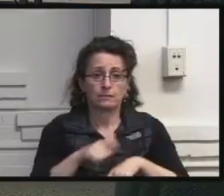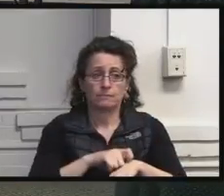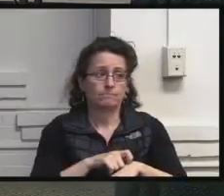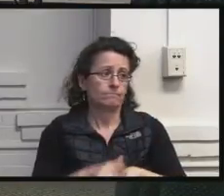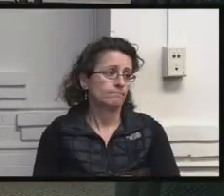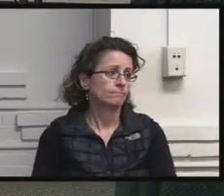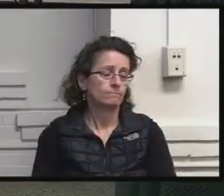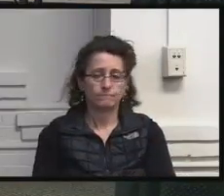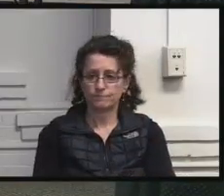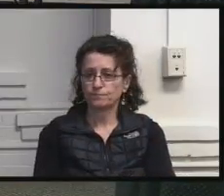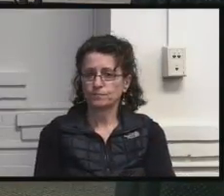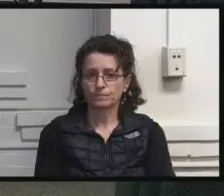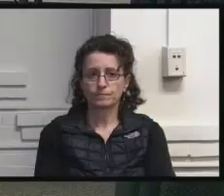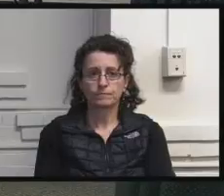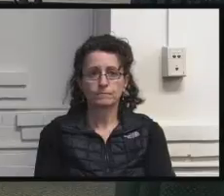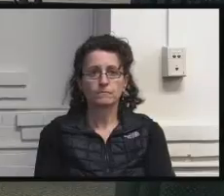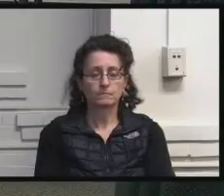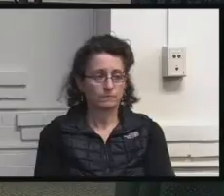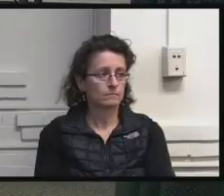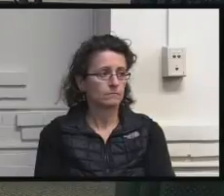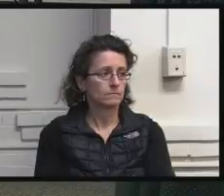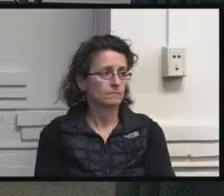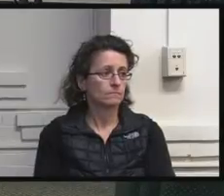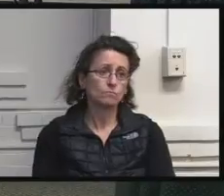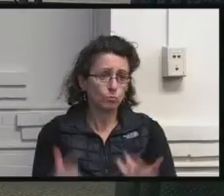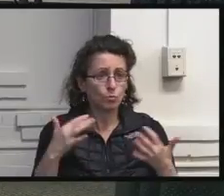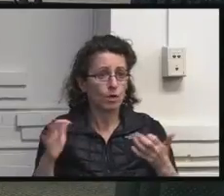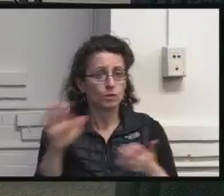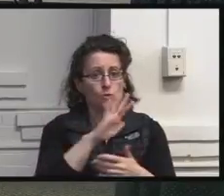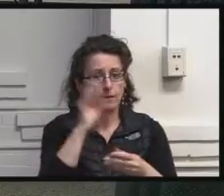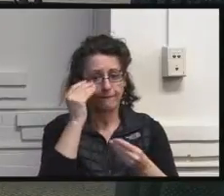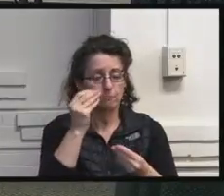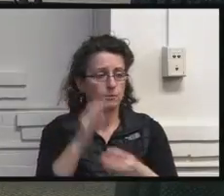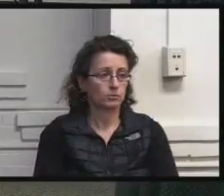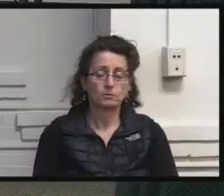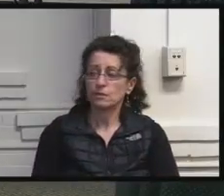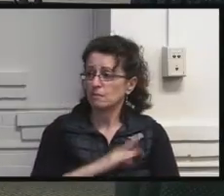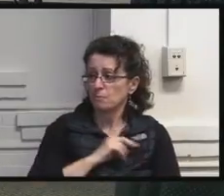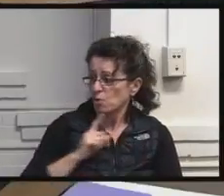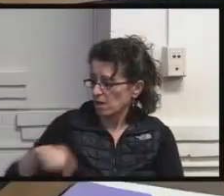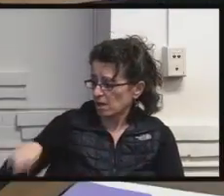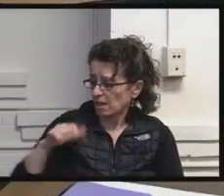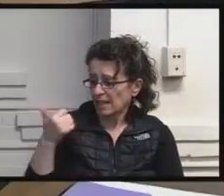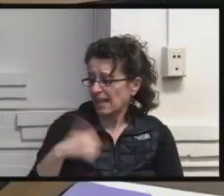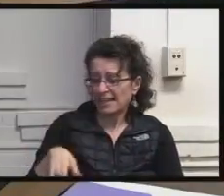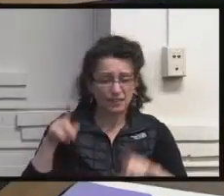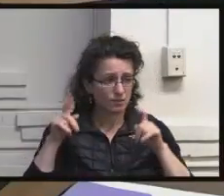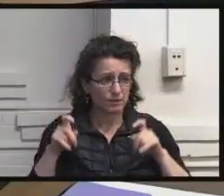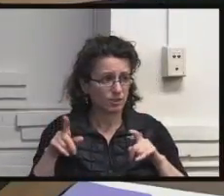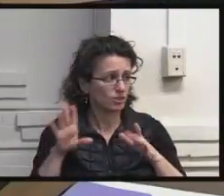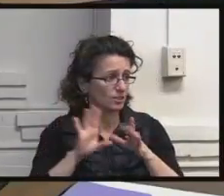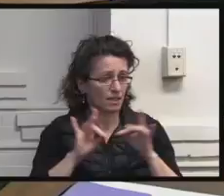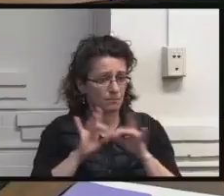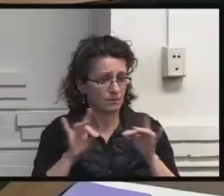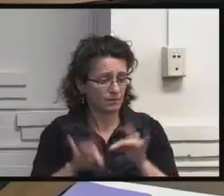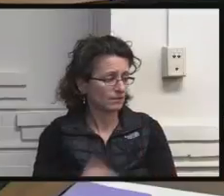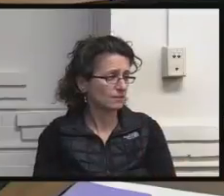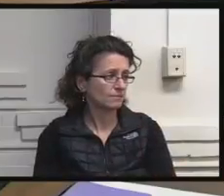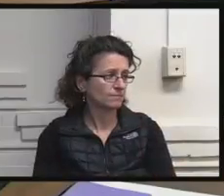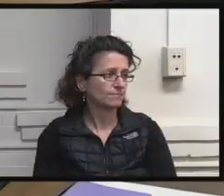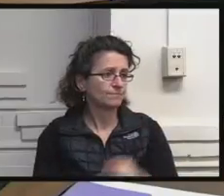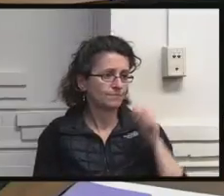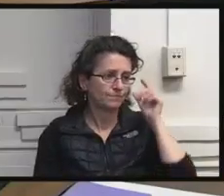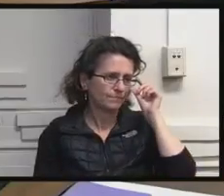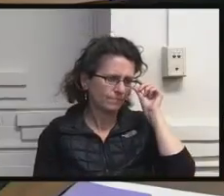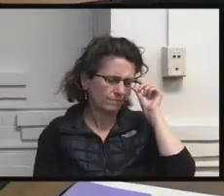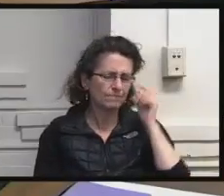know. So we'd like to be as accommodating as possible. So does anybody on the board have any questions or comments? I have a very curious question.